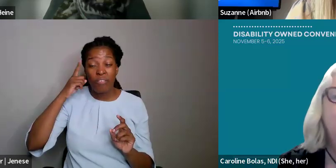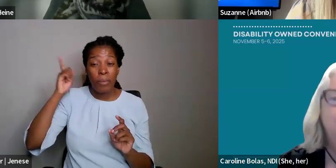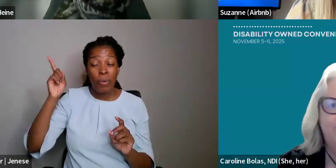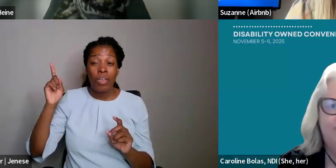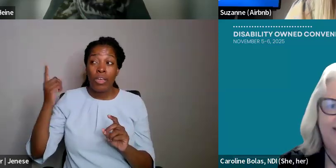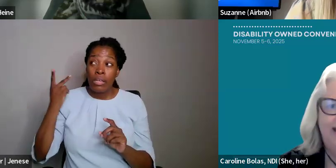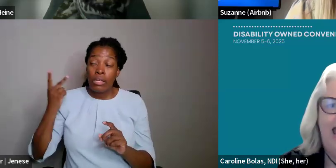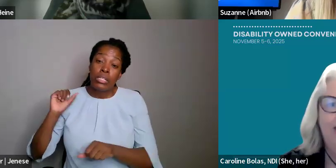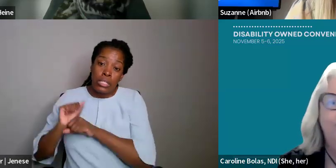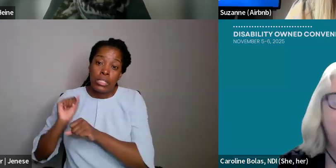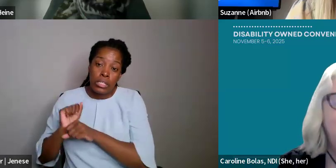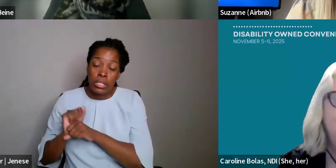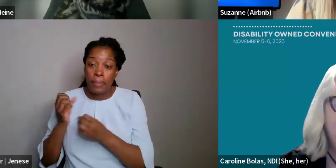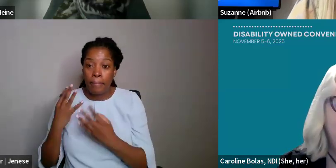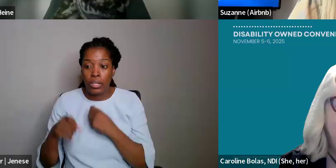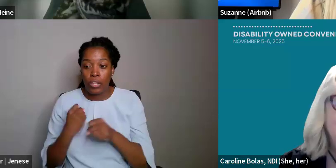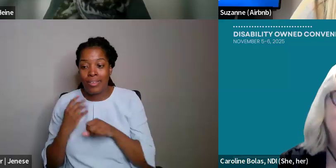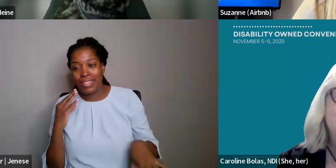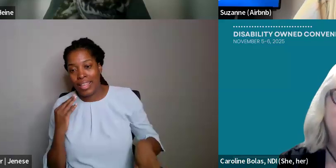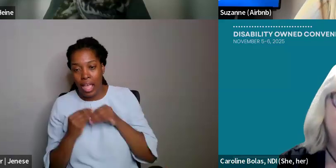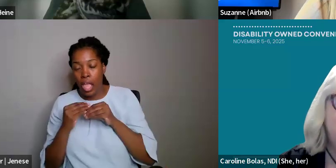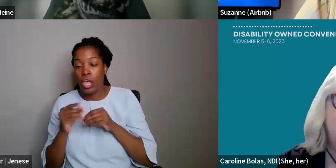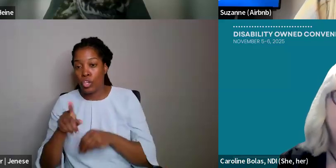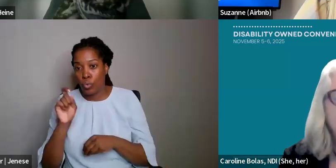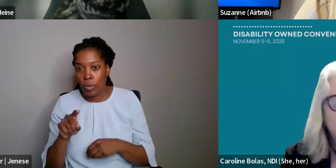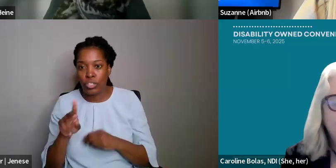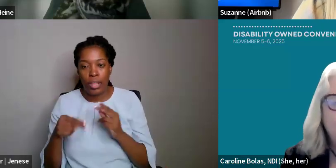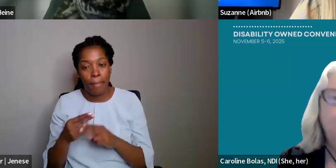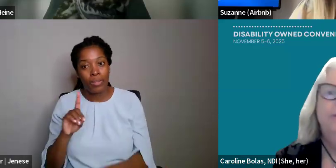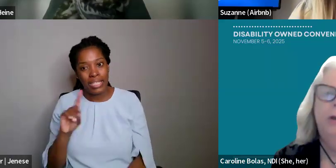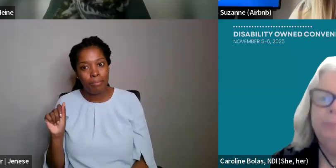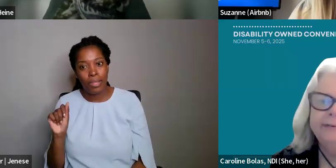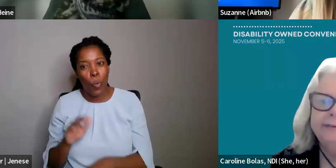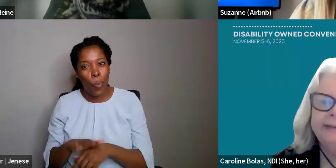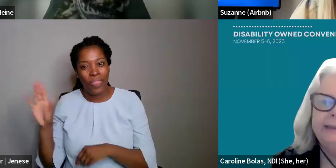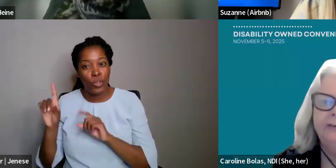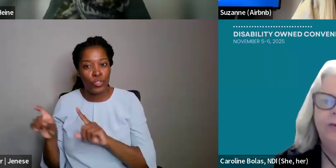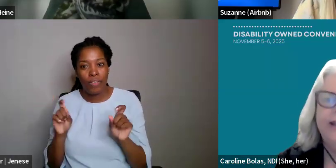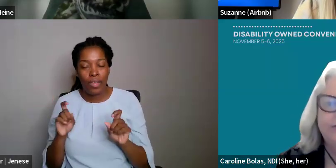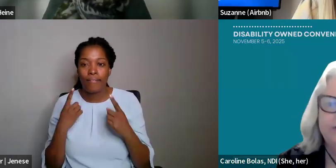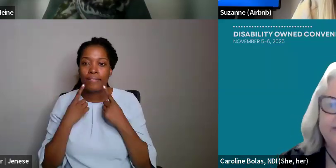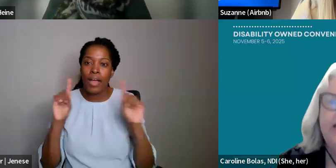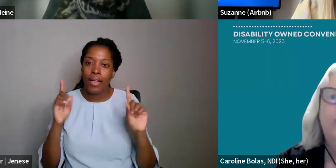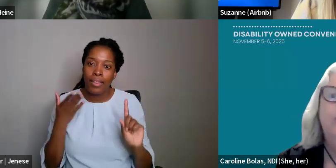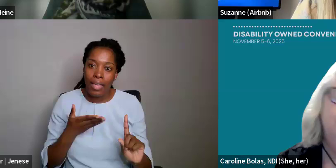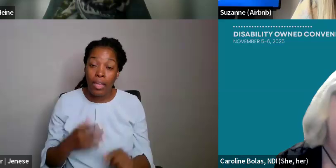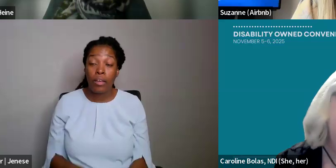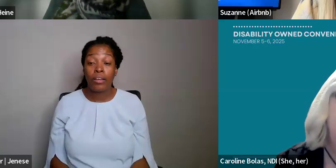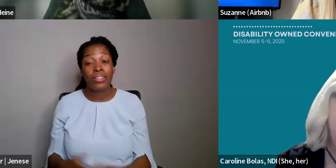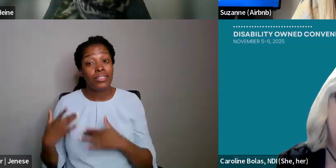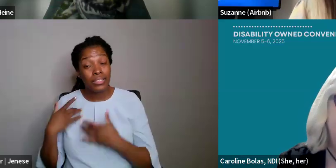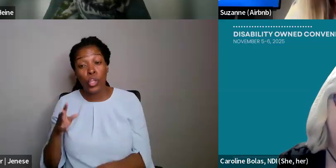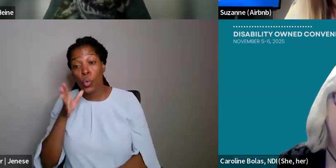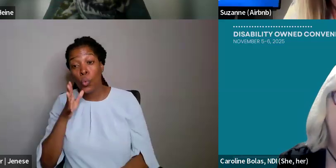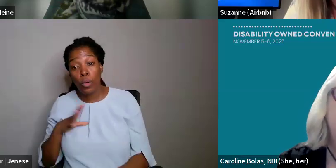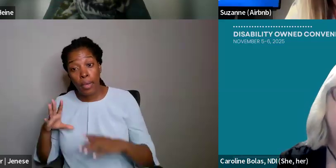disability on the survey. And we finally got there. So just as, we talk about women-owned businesses or veterans, we often